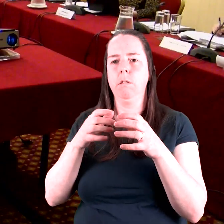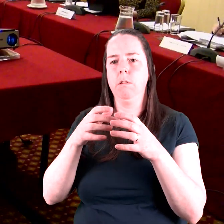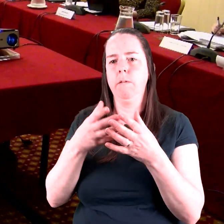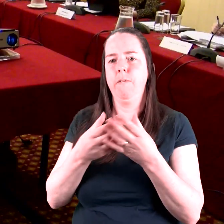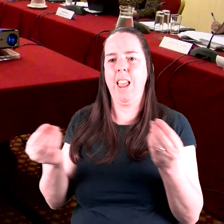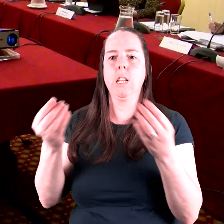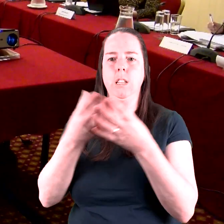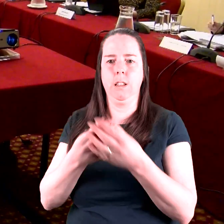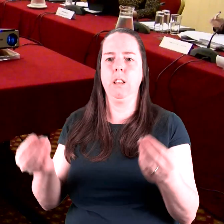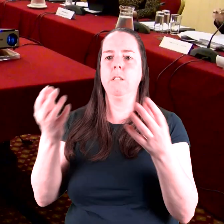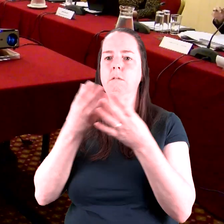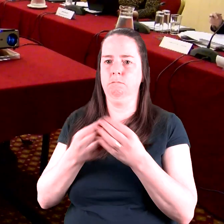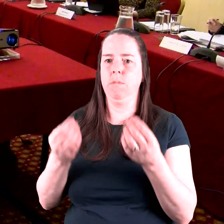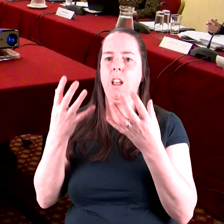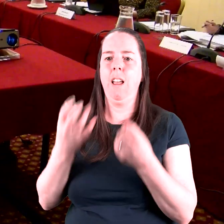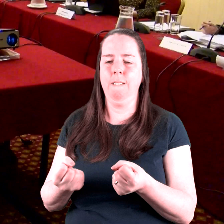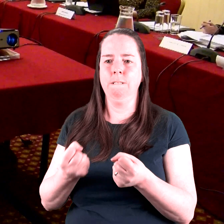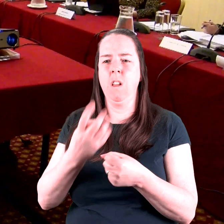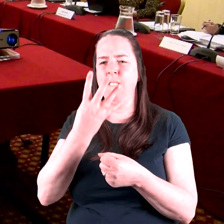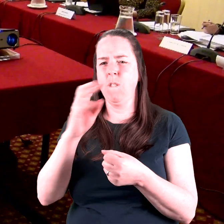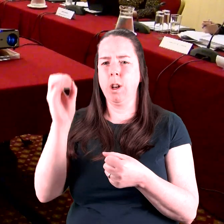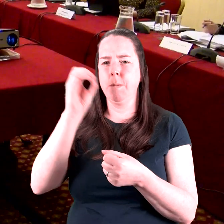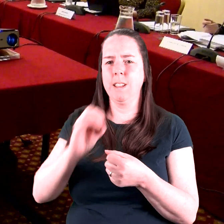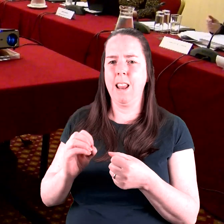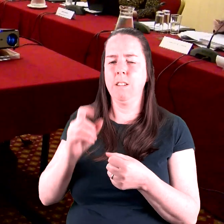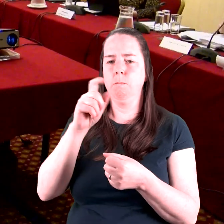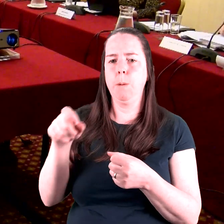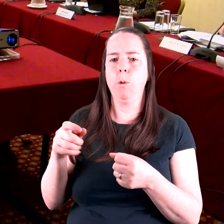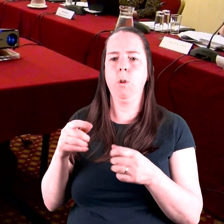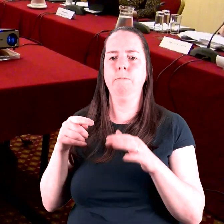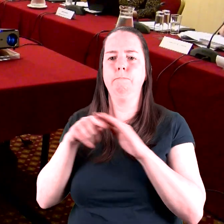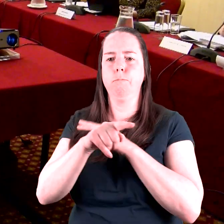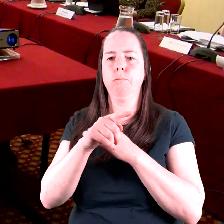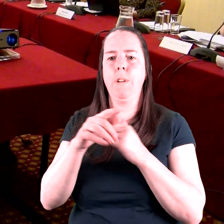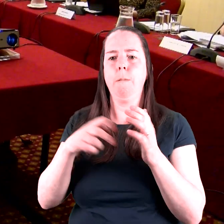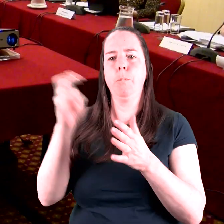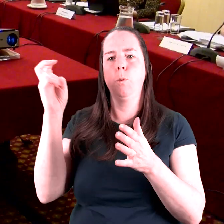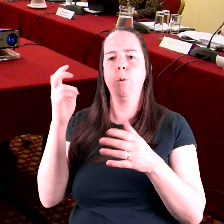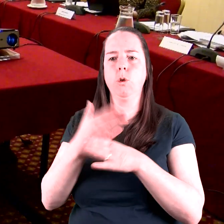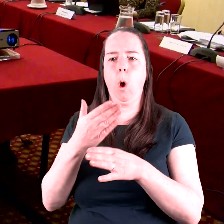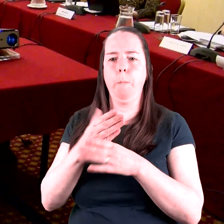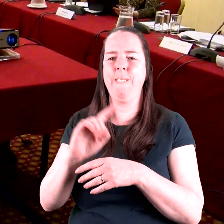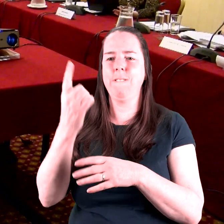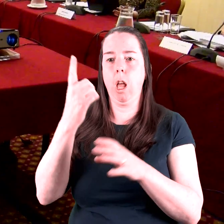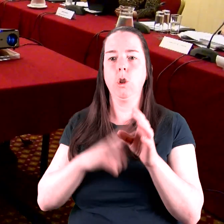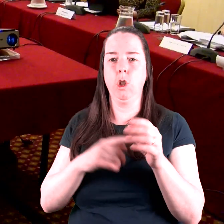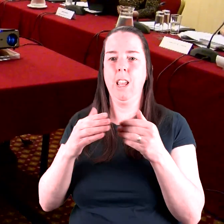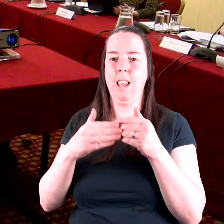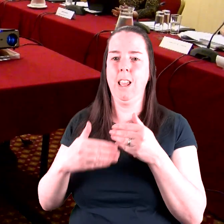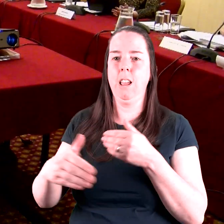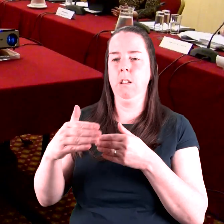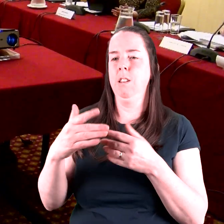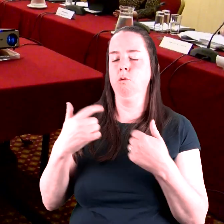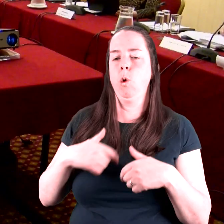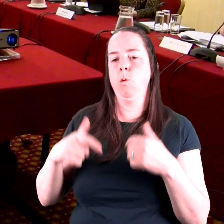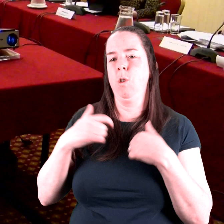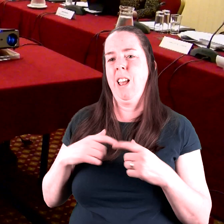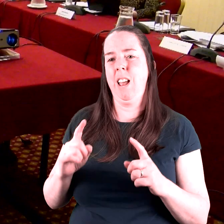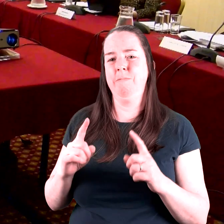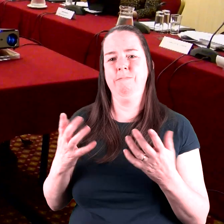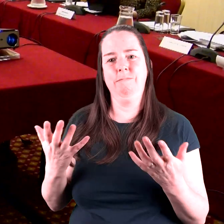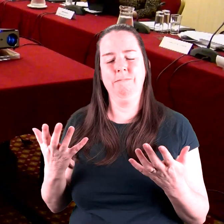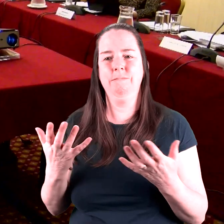and vacancies. Around 40% of people leave their job in the first year of being in a job in social